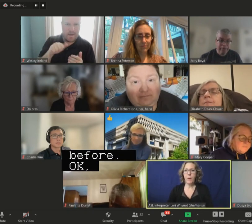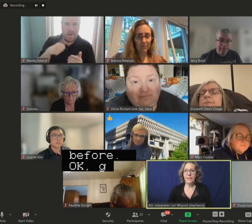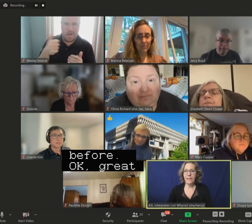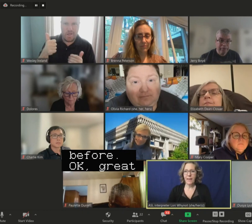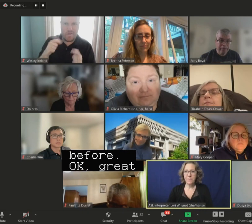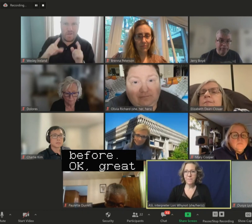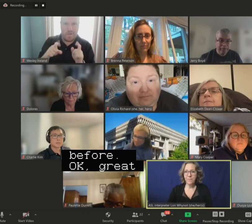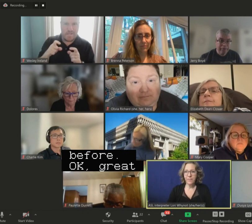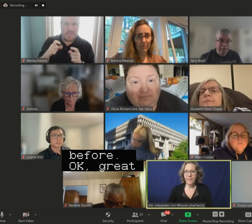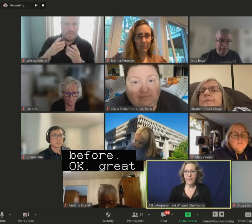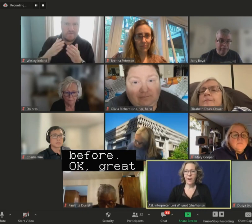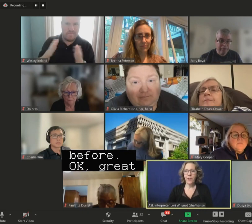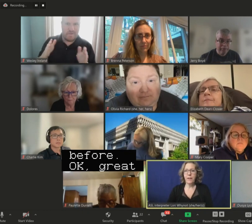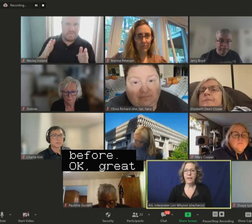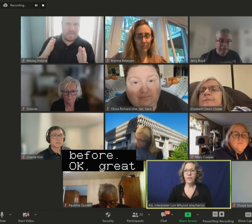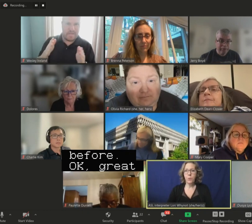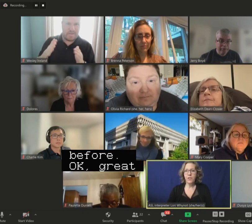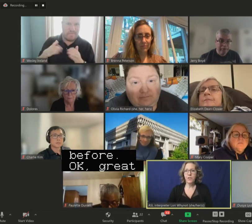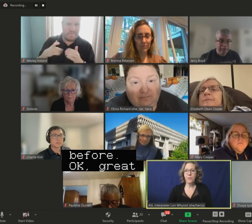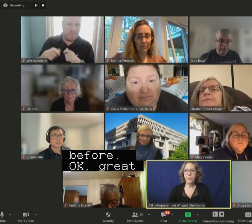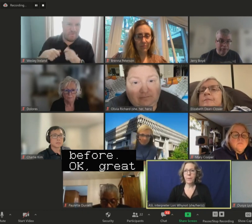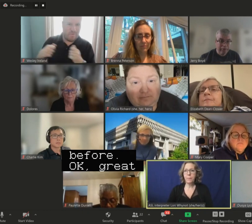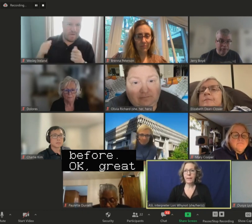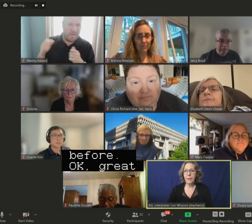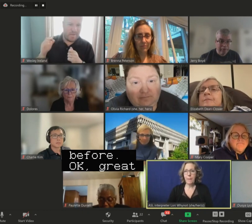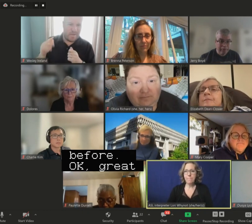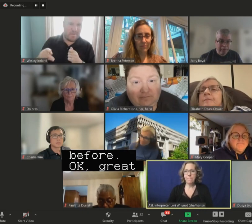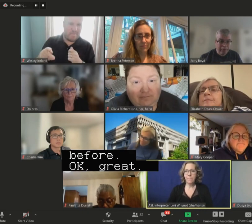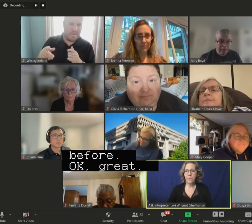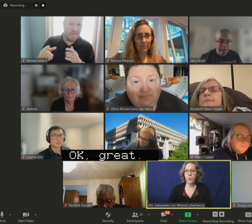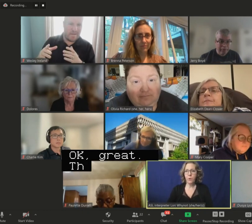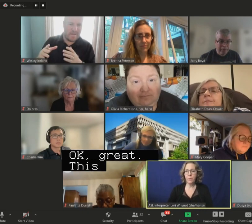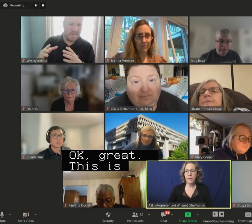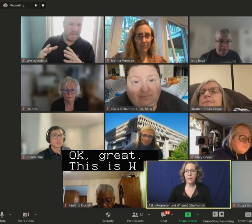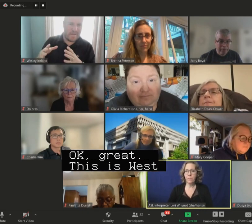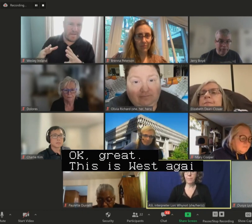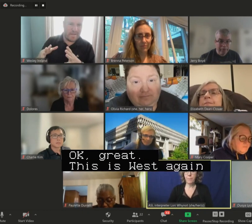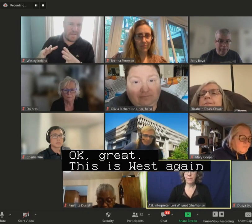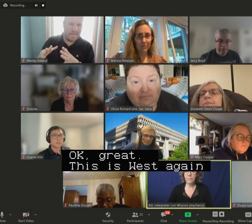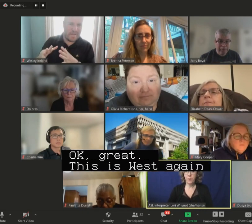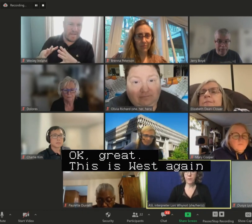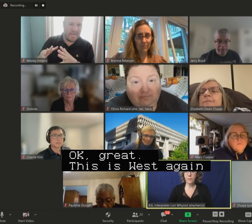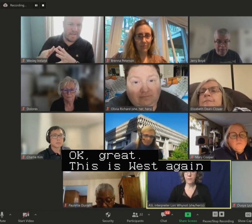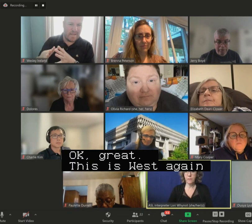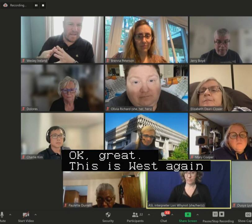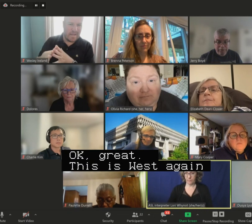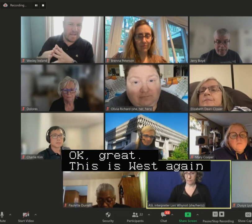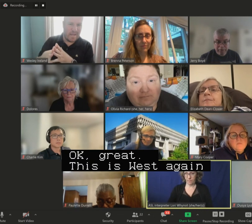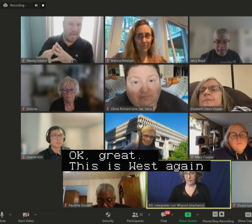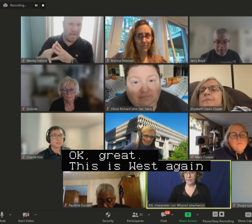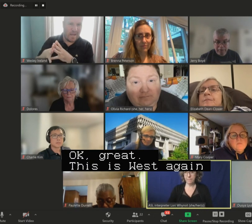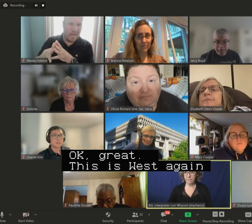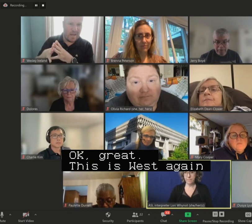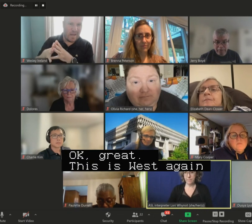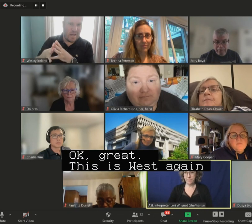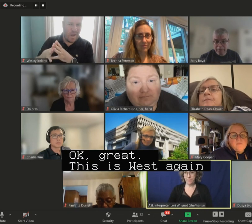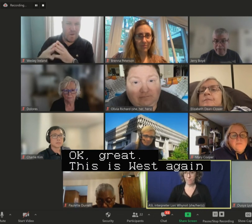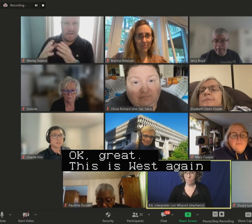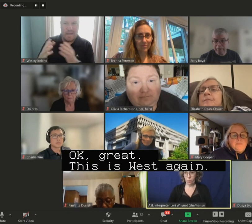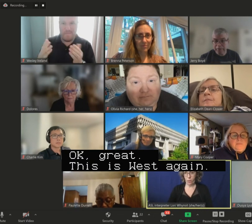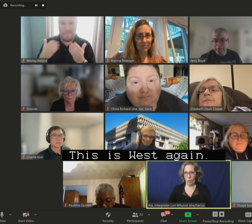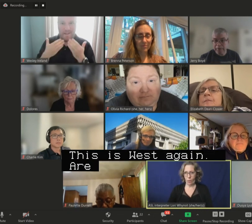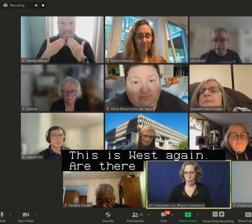This is Wes again. Are there any other questions from the public before we wrap up this part of the meeting?